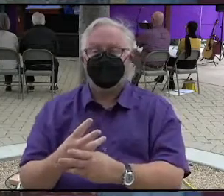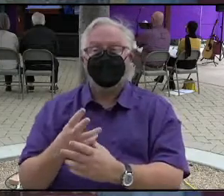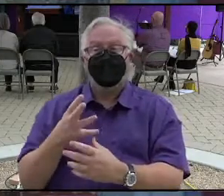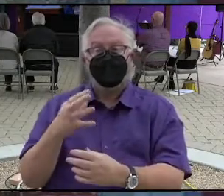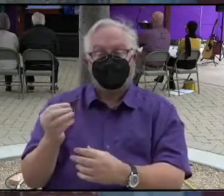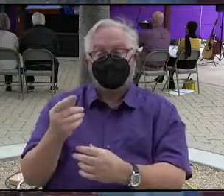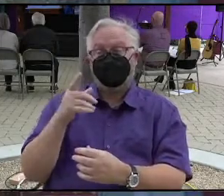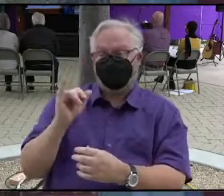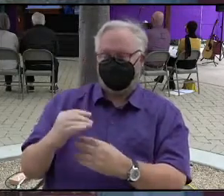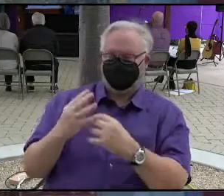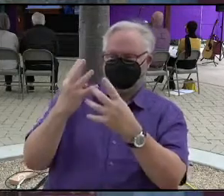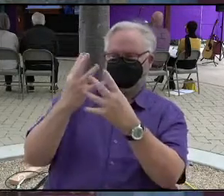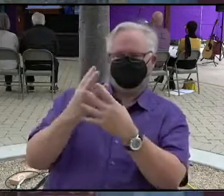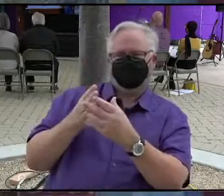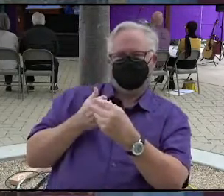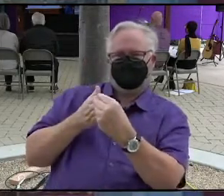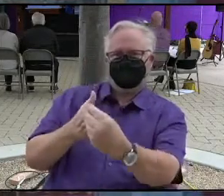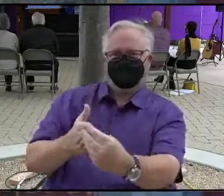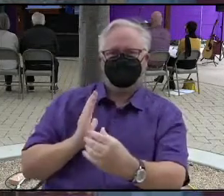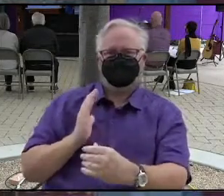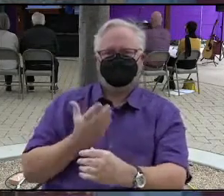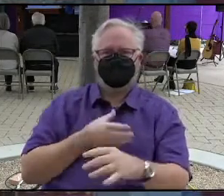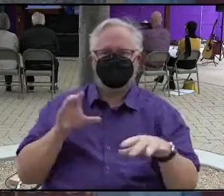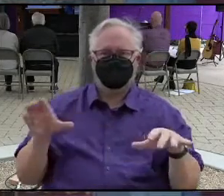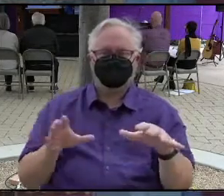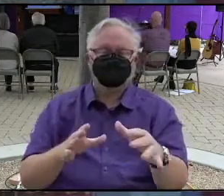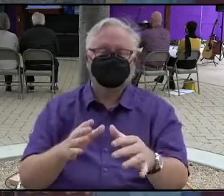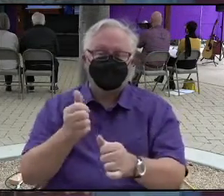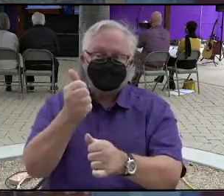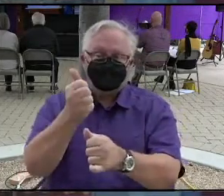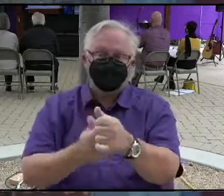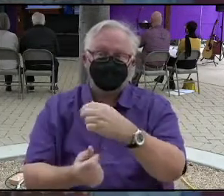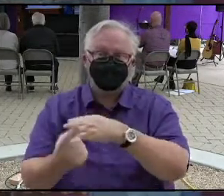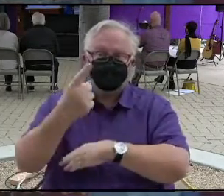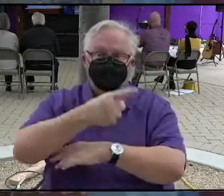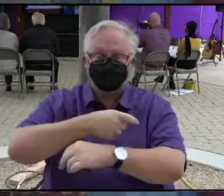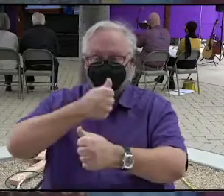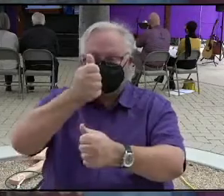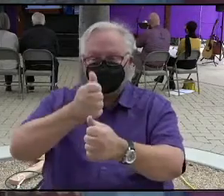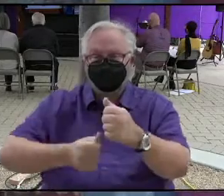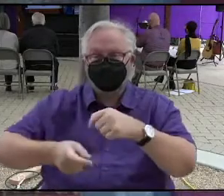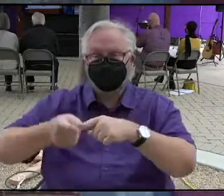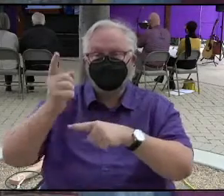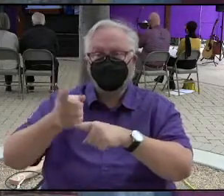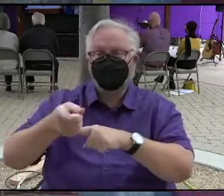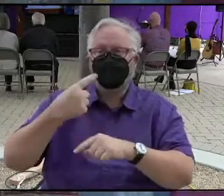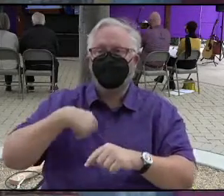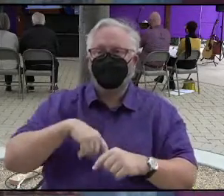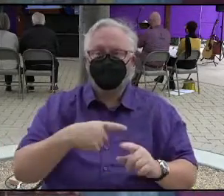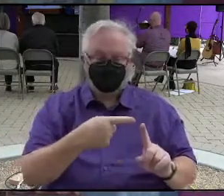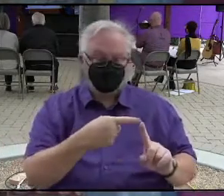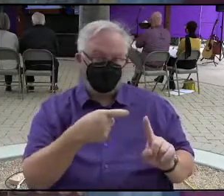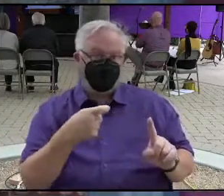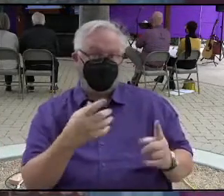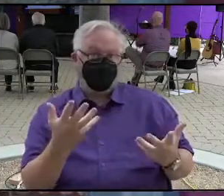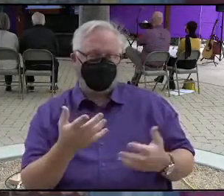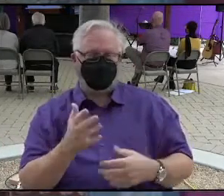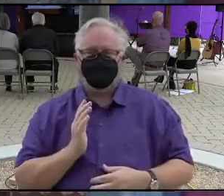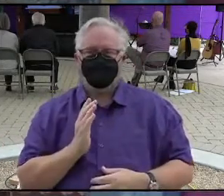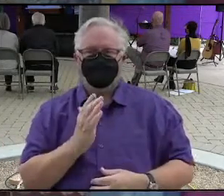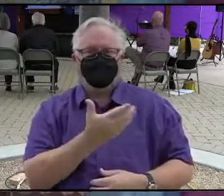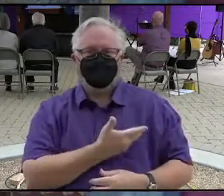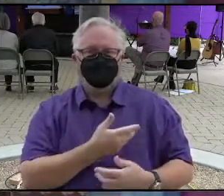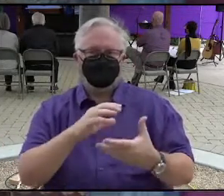take. Every moment, every day, we come from our stories.